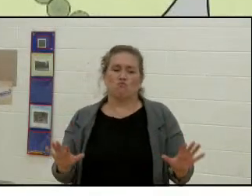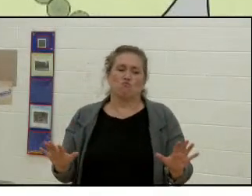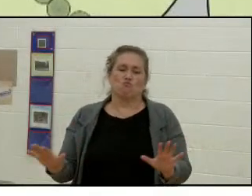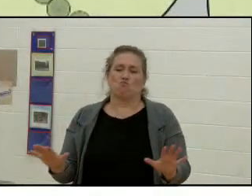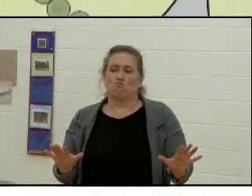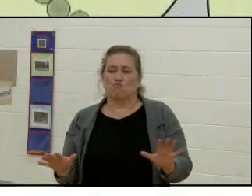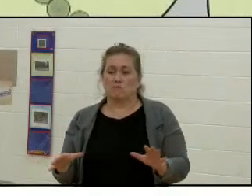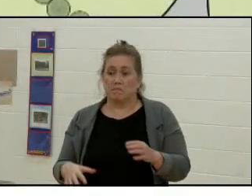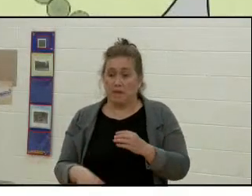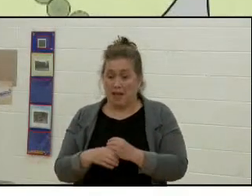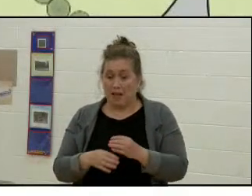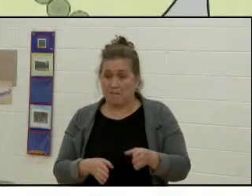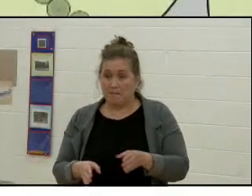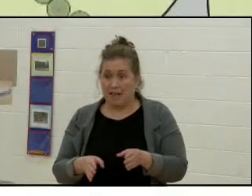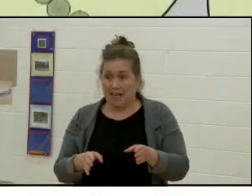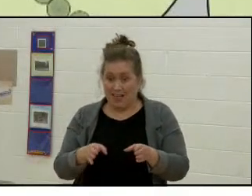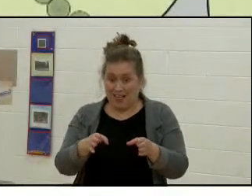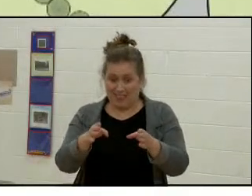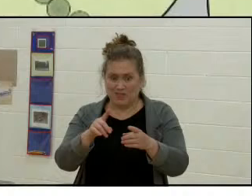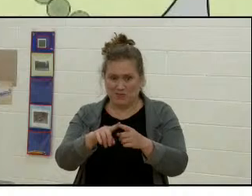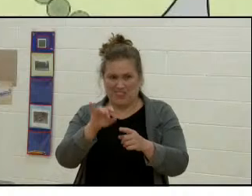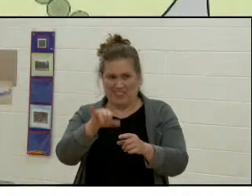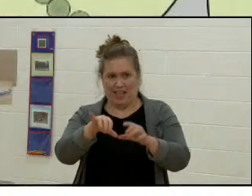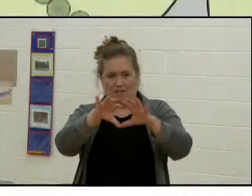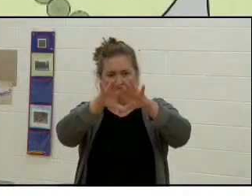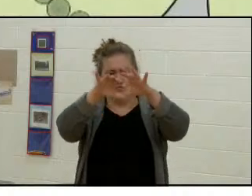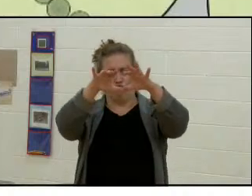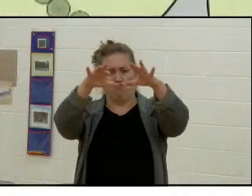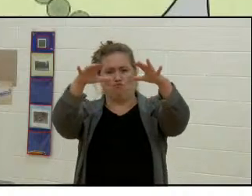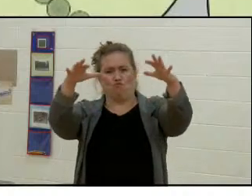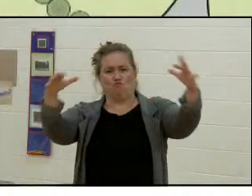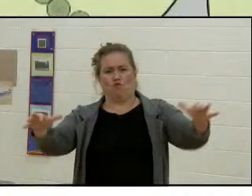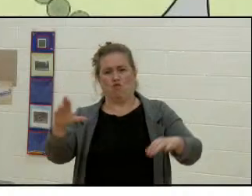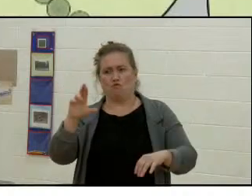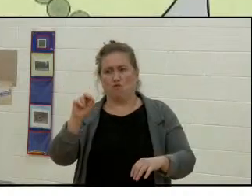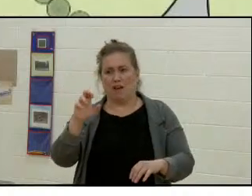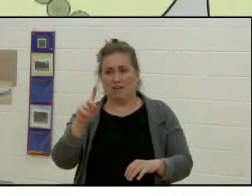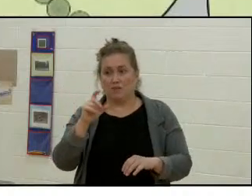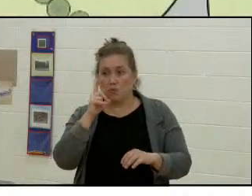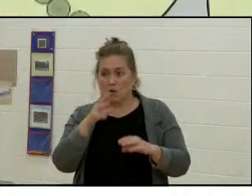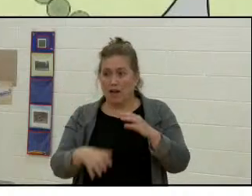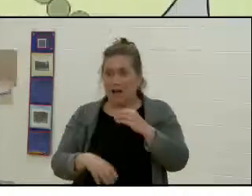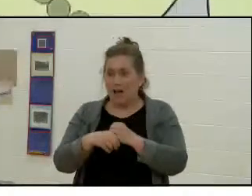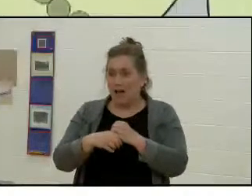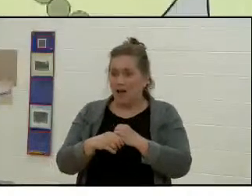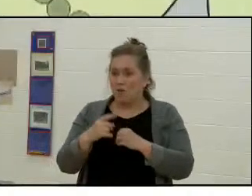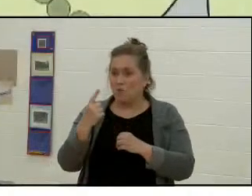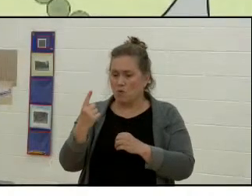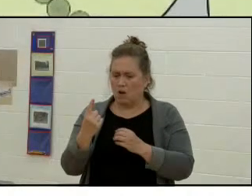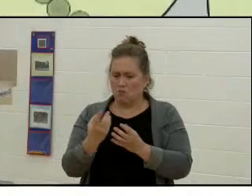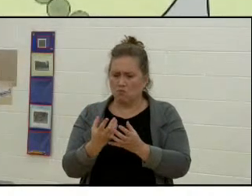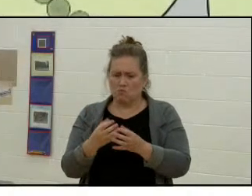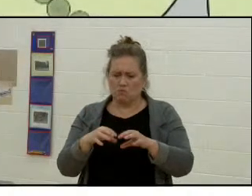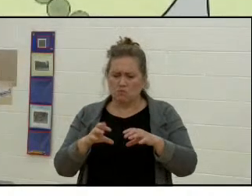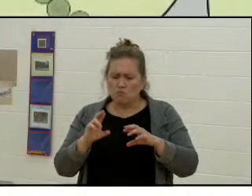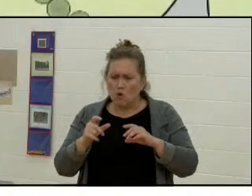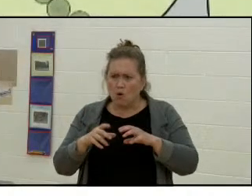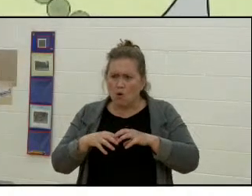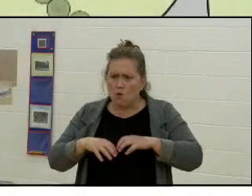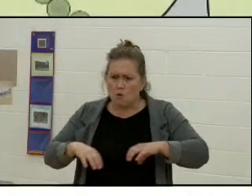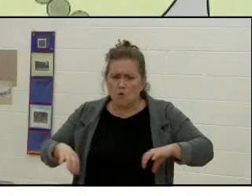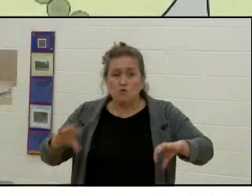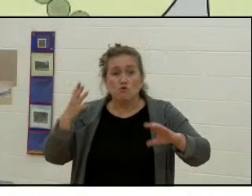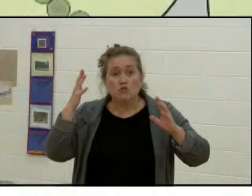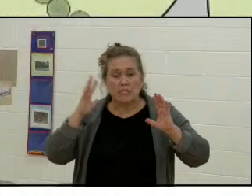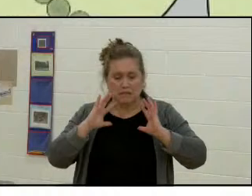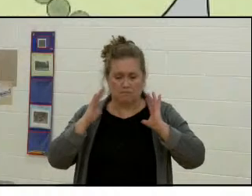also providing a row of these tall, narrow trees to provide a little bit of a sense of enclosure, like a